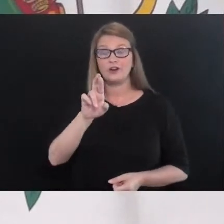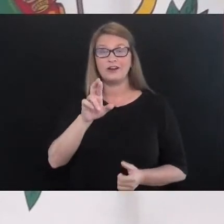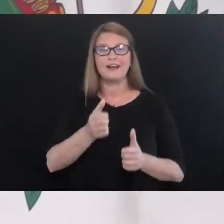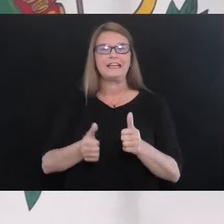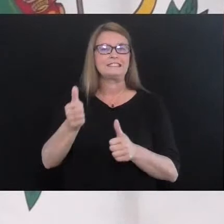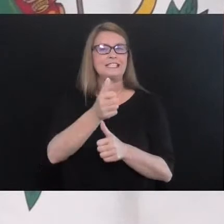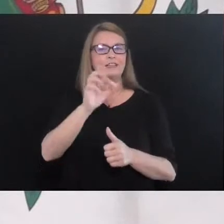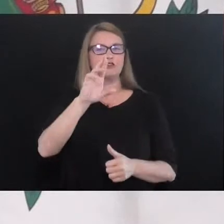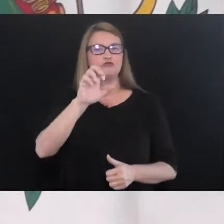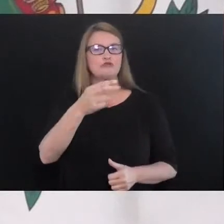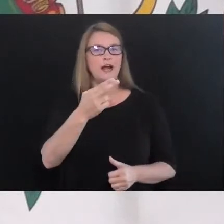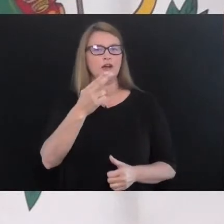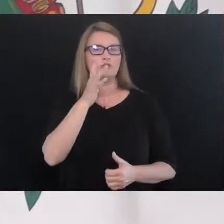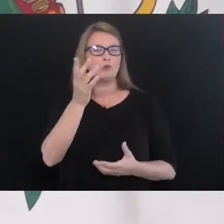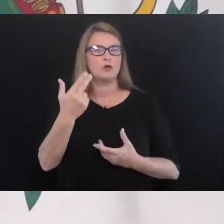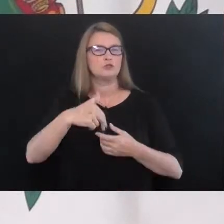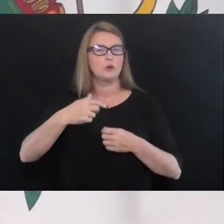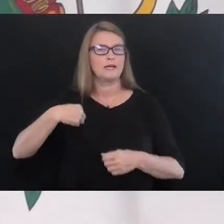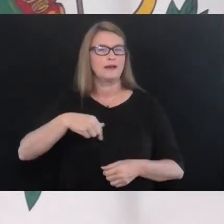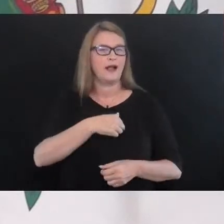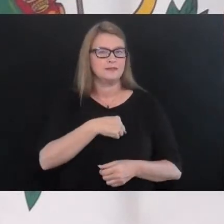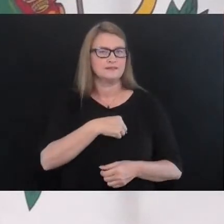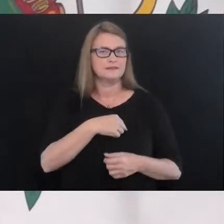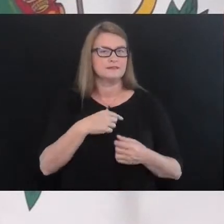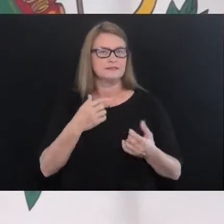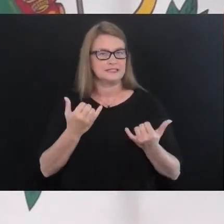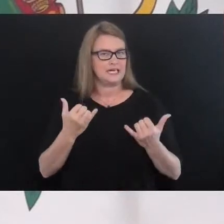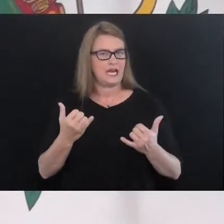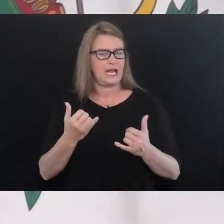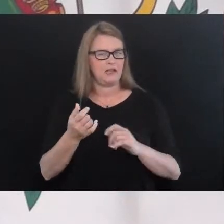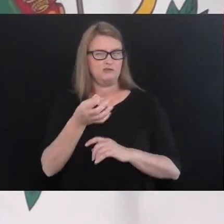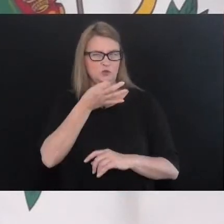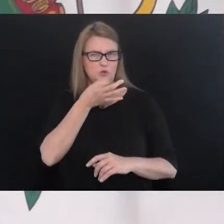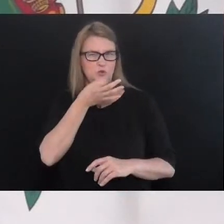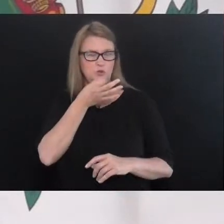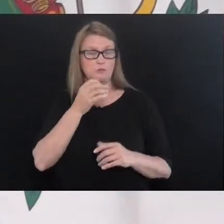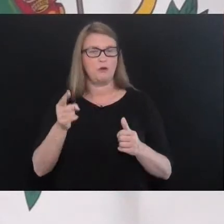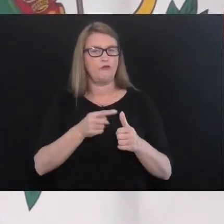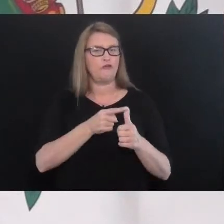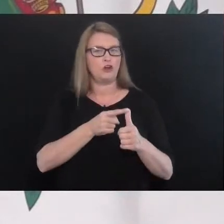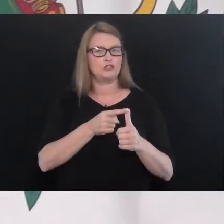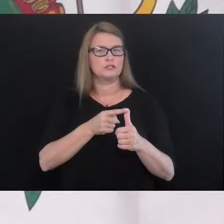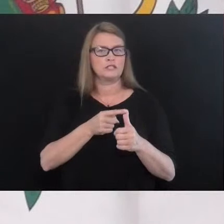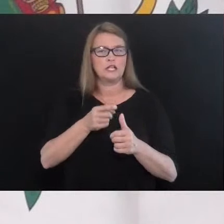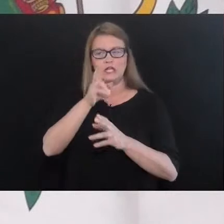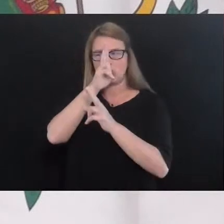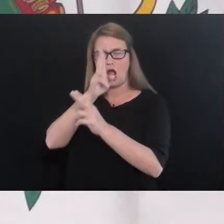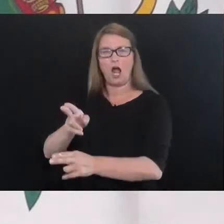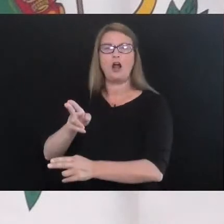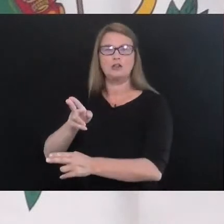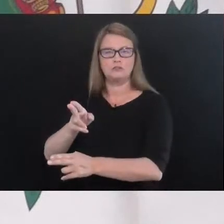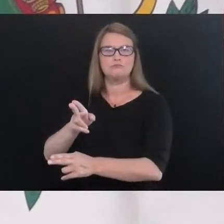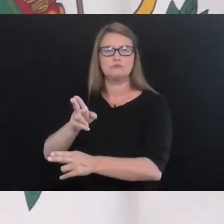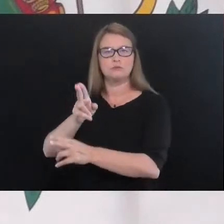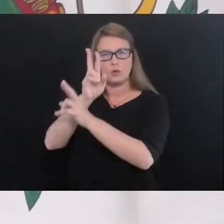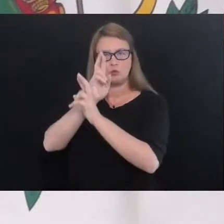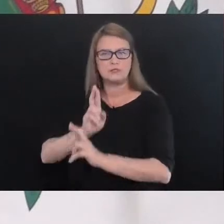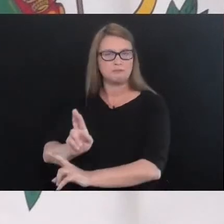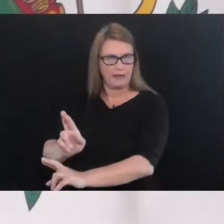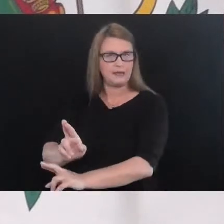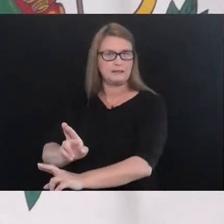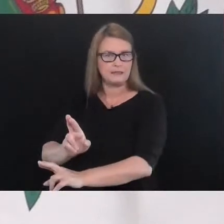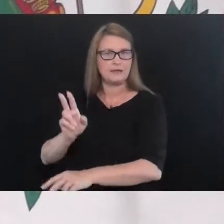to you about numbers in just one second. But let's first and foremost give honor and respect to these people